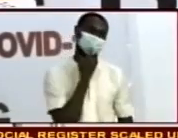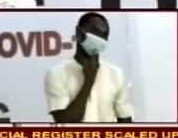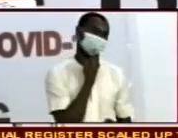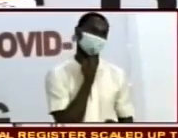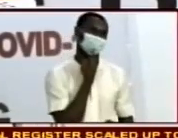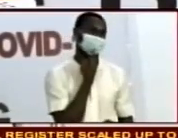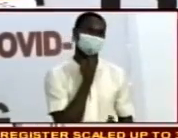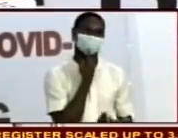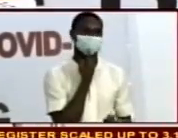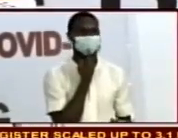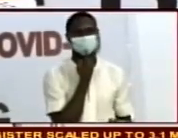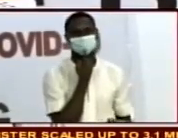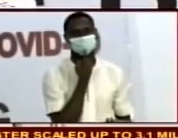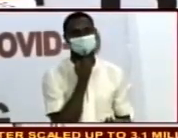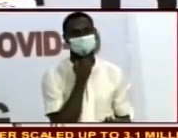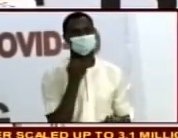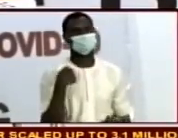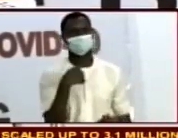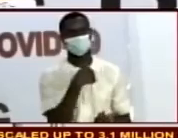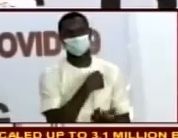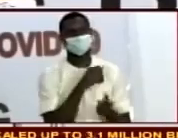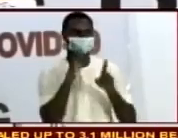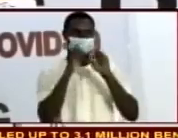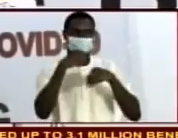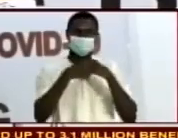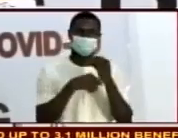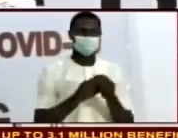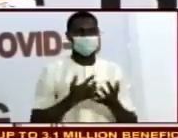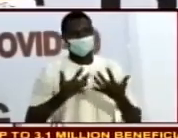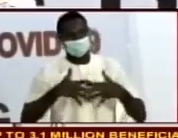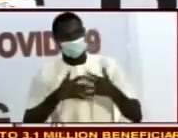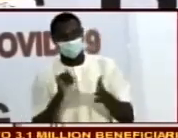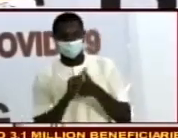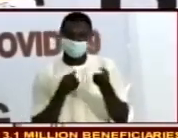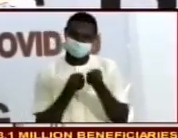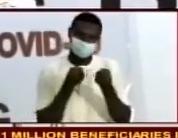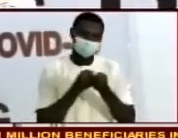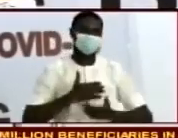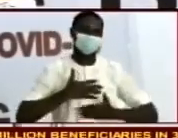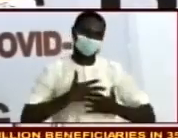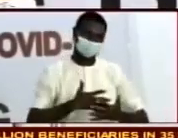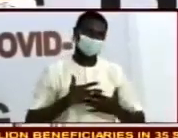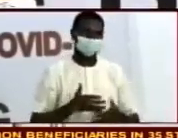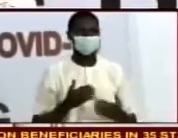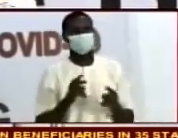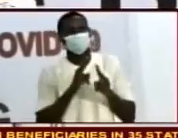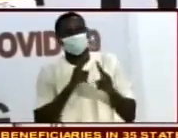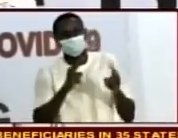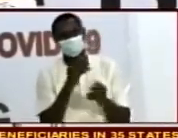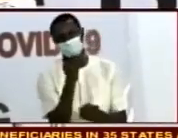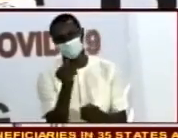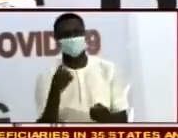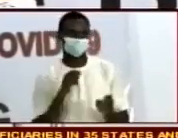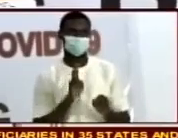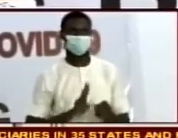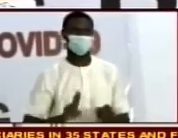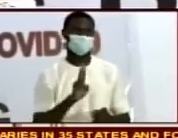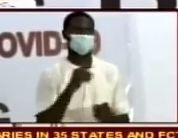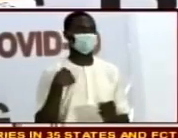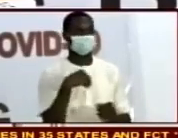need not be that way. So we have already talked about the use of ventilators. Relatively few have ever been used here. We don't